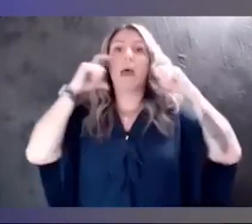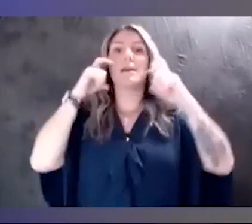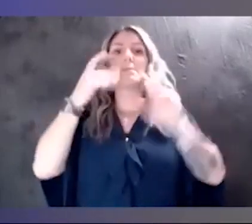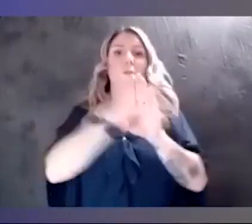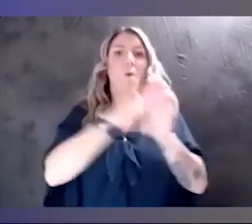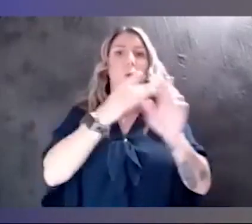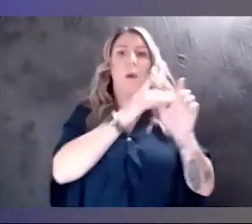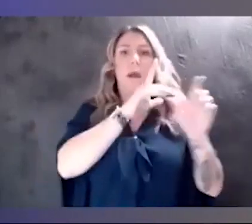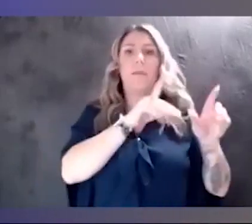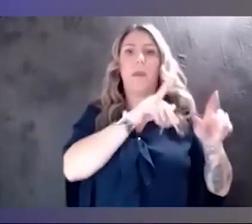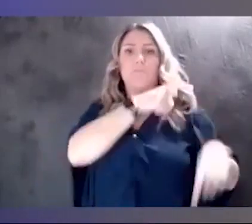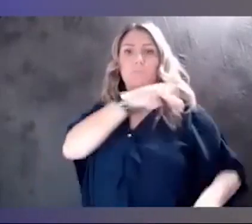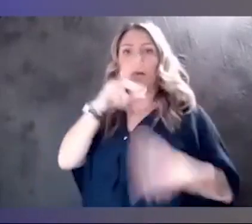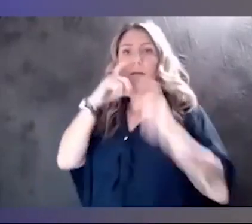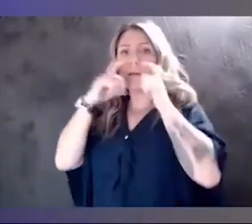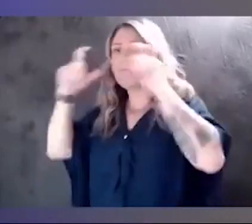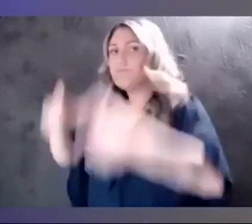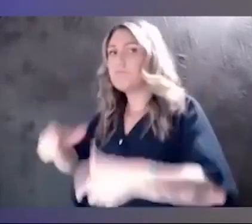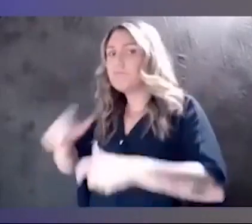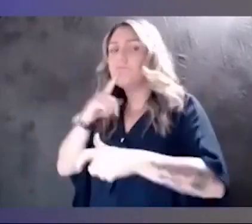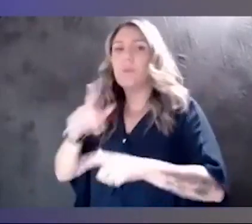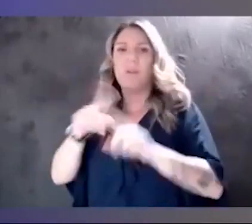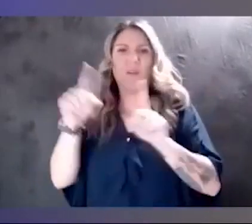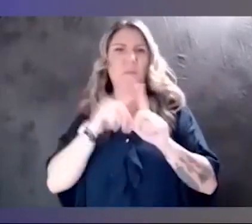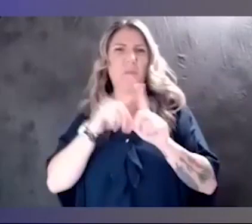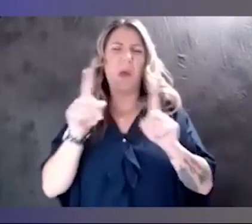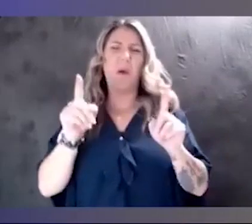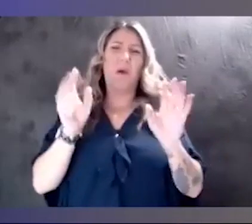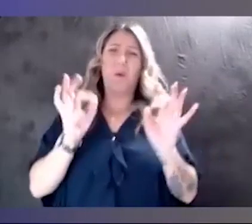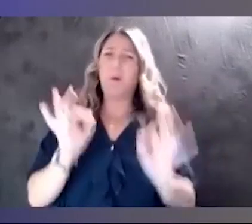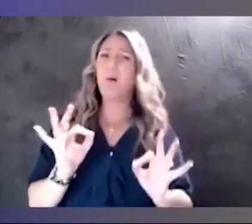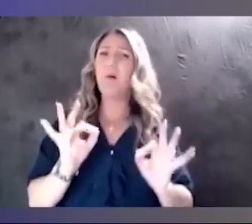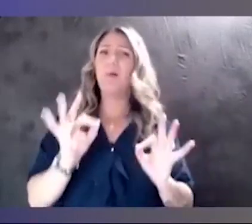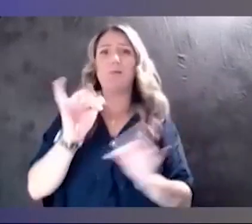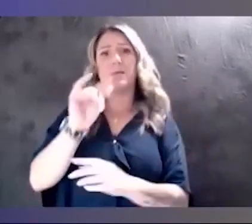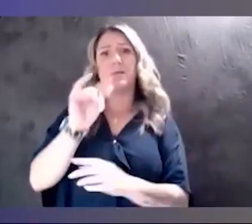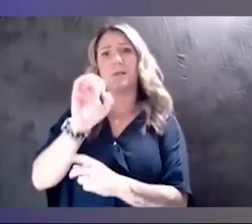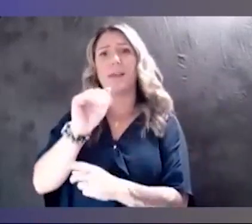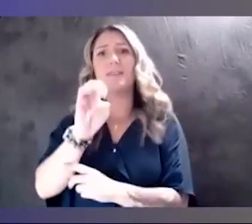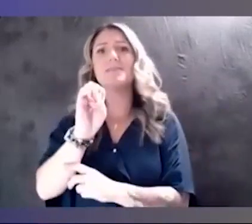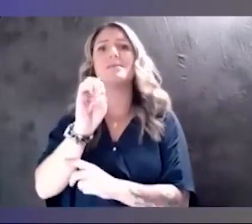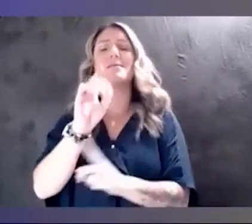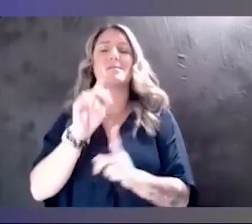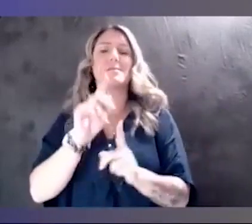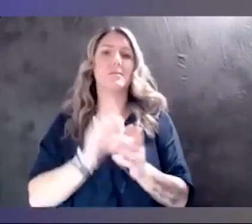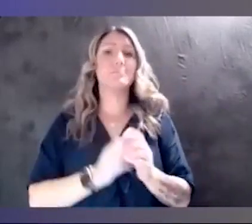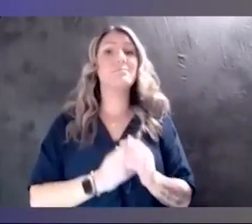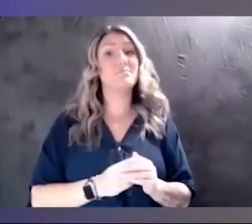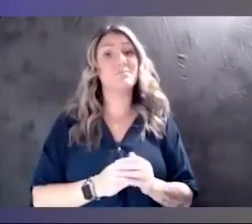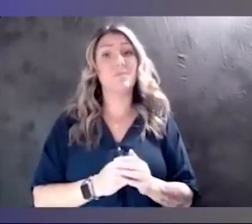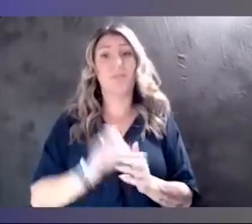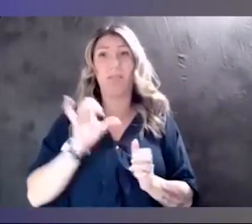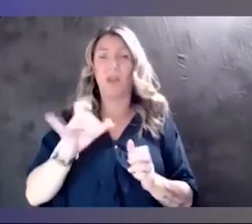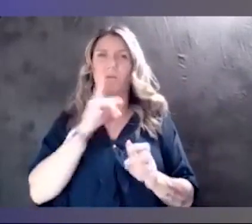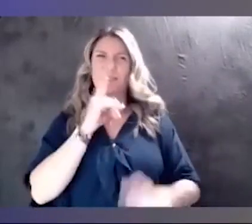got off the mat. But we had very, very, very few cases through wrestling, which I thought was quite interesting, how you could possibly not